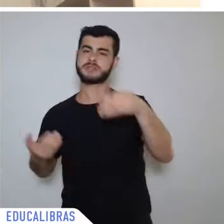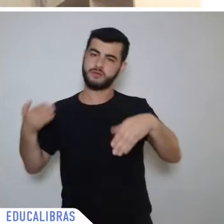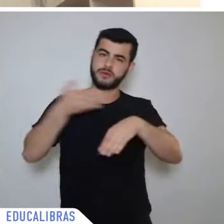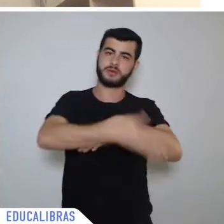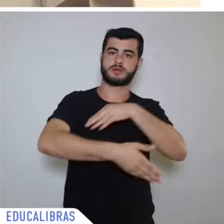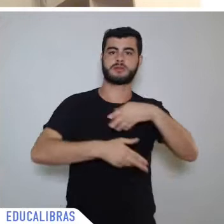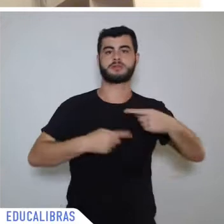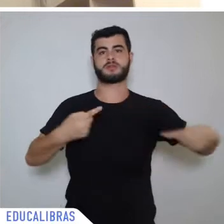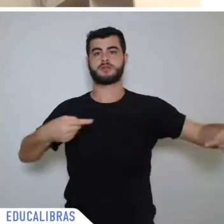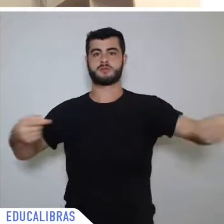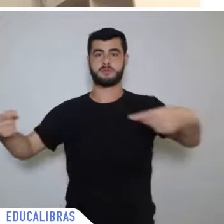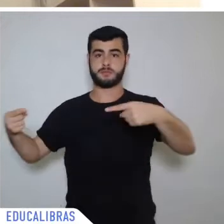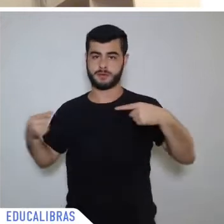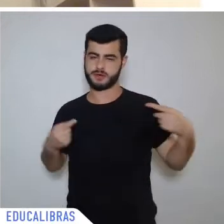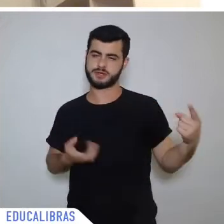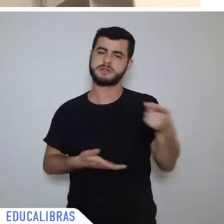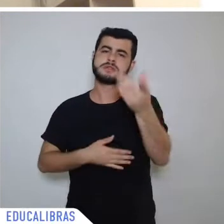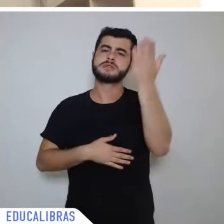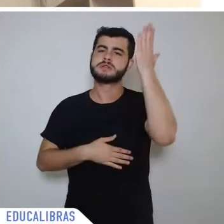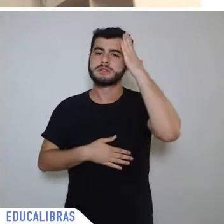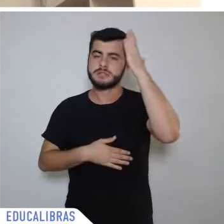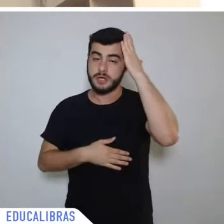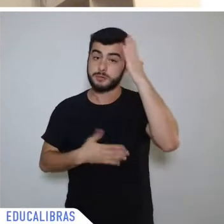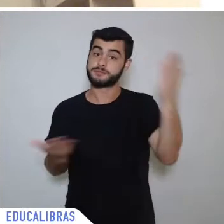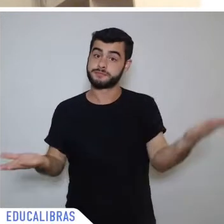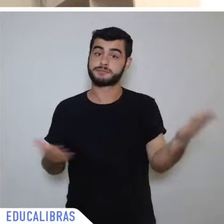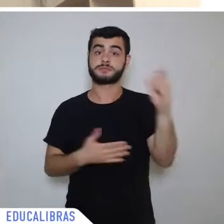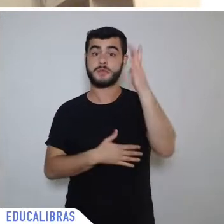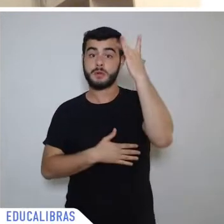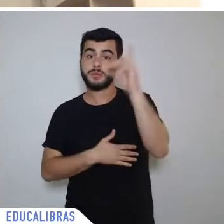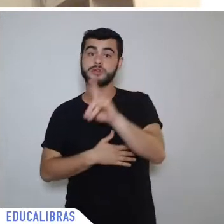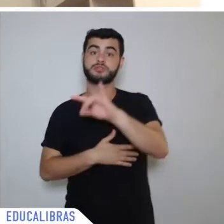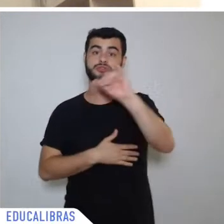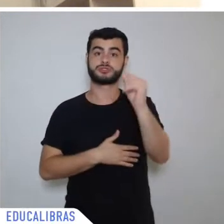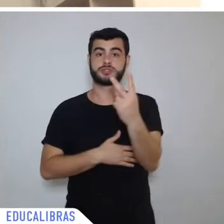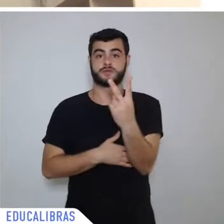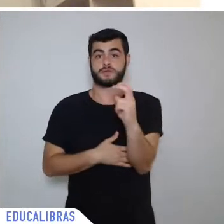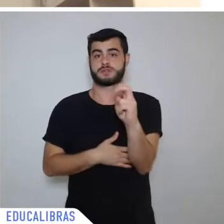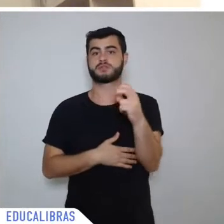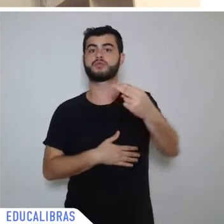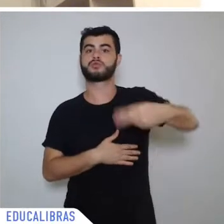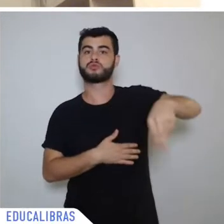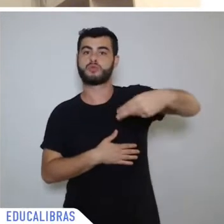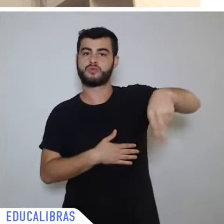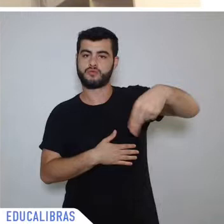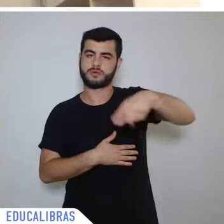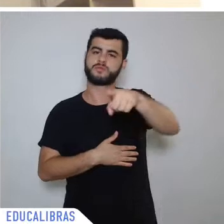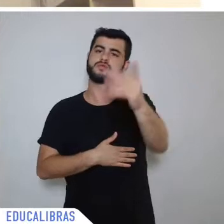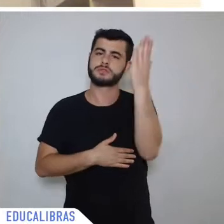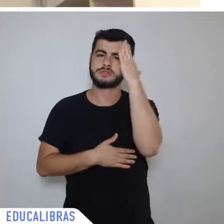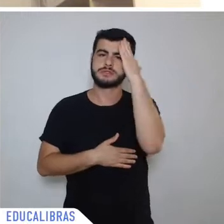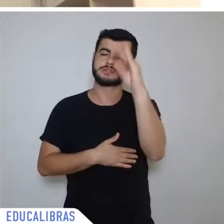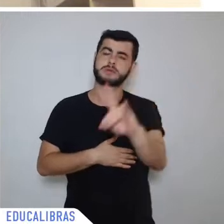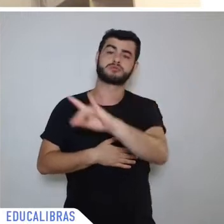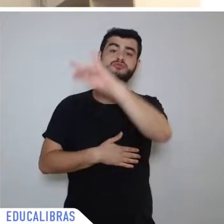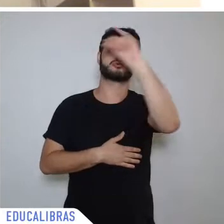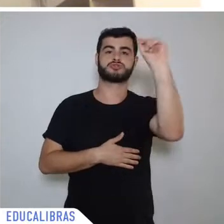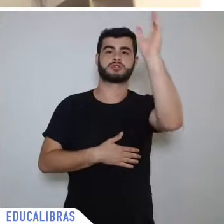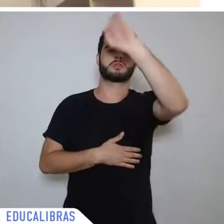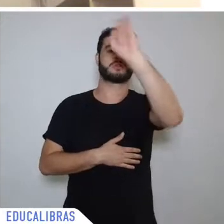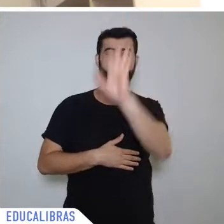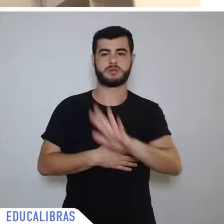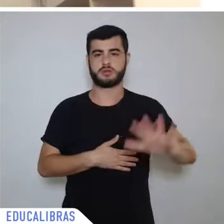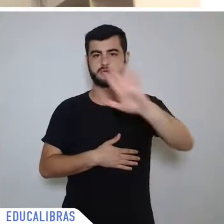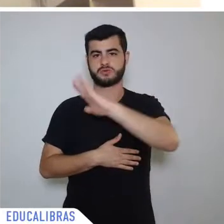A gender approach must be present in all debates anyway. And tomorrow is November 25th. It's the day for